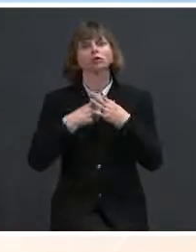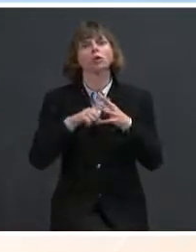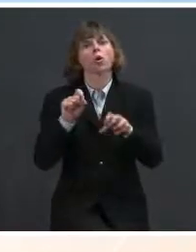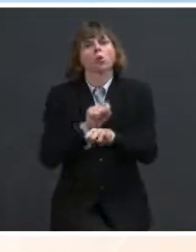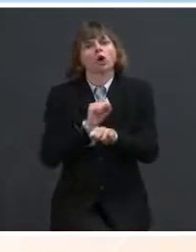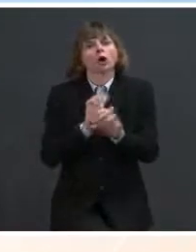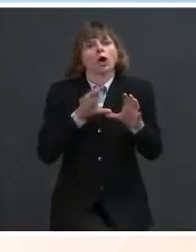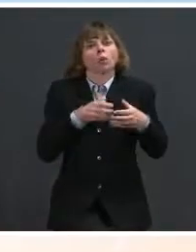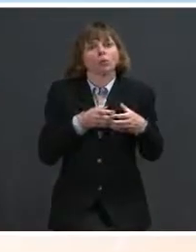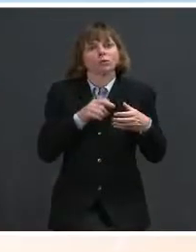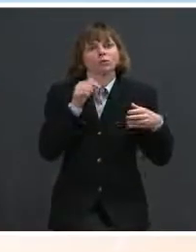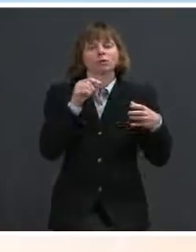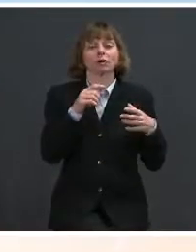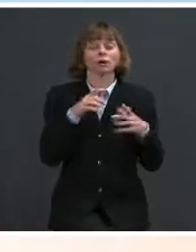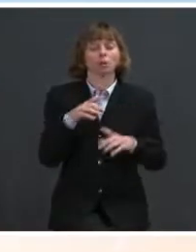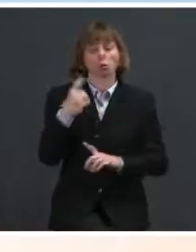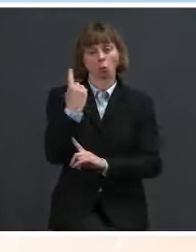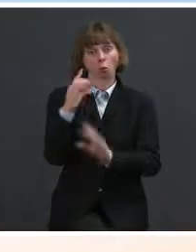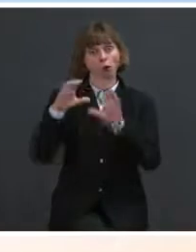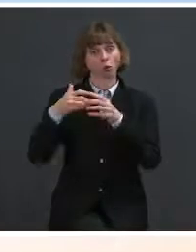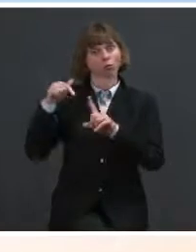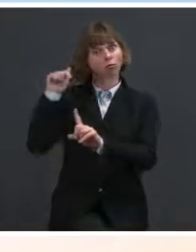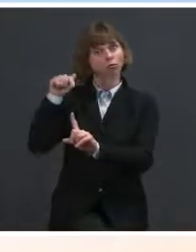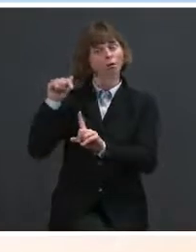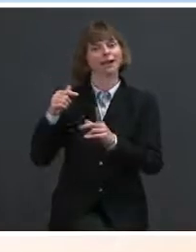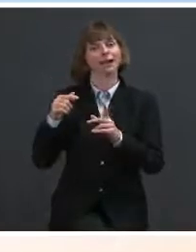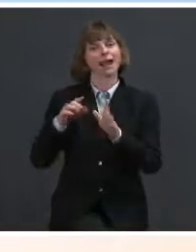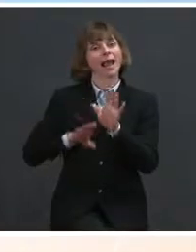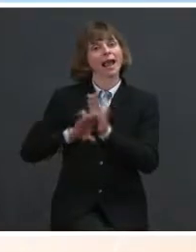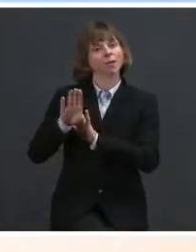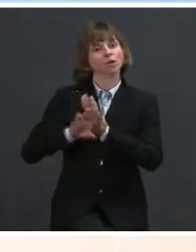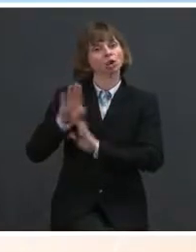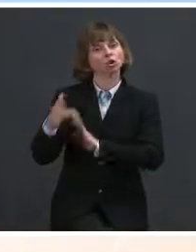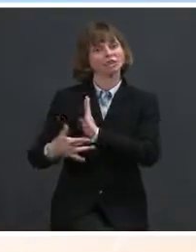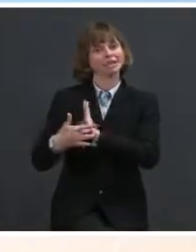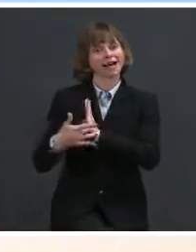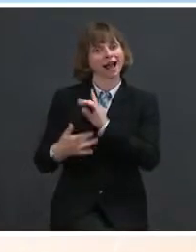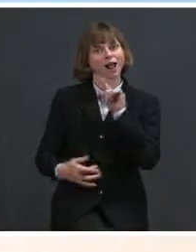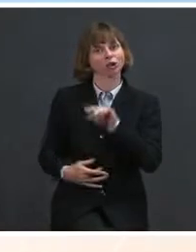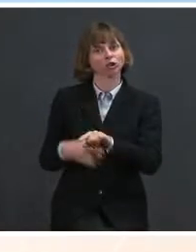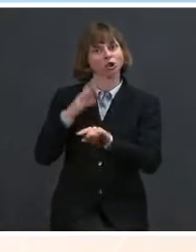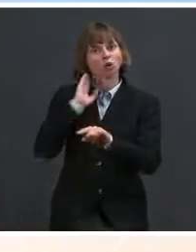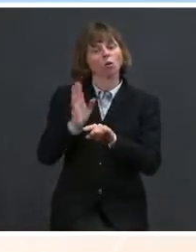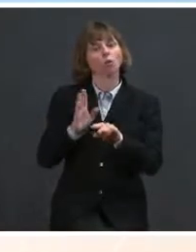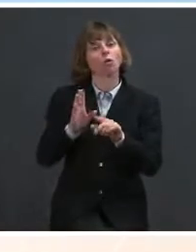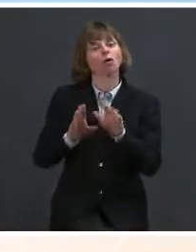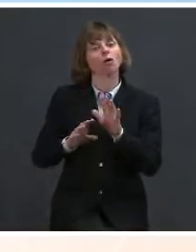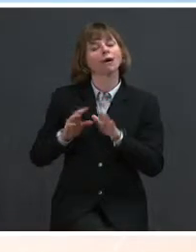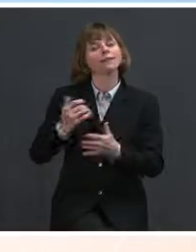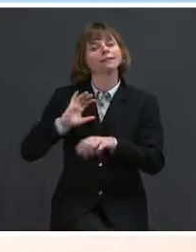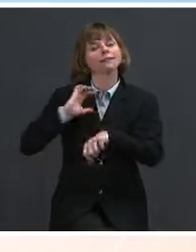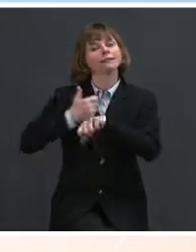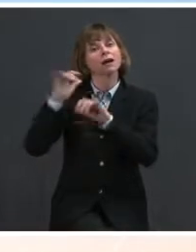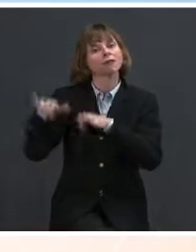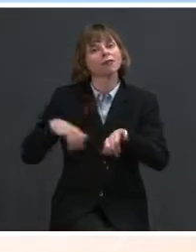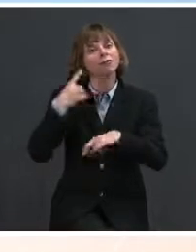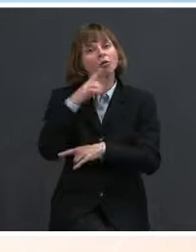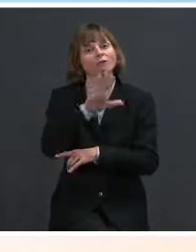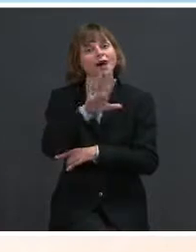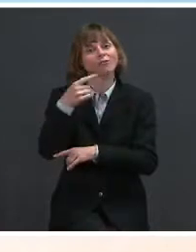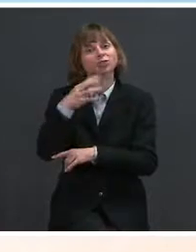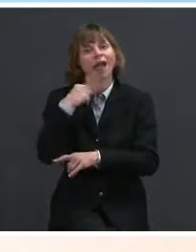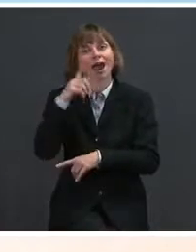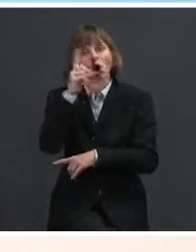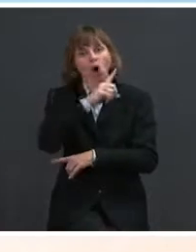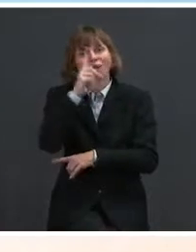group that will help set standards in key technologies like 5G and artificial intelligence, and another on cyber that